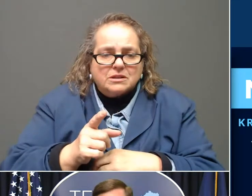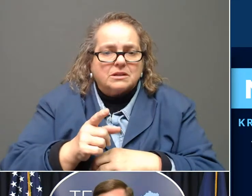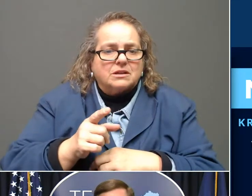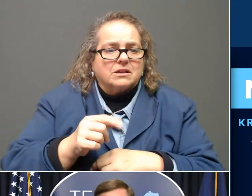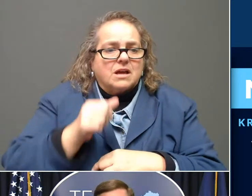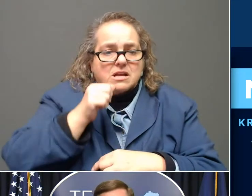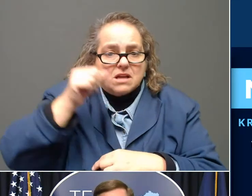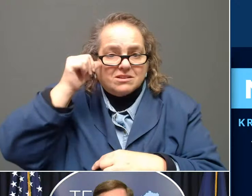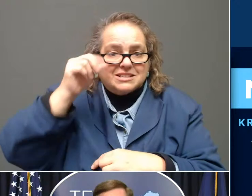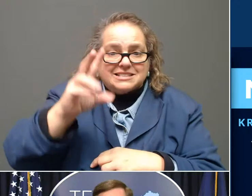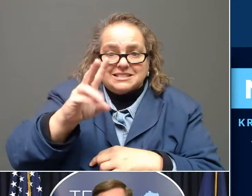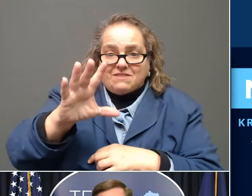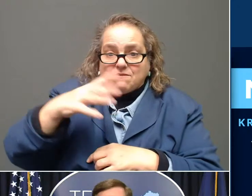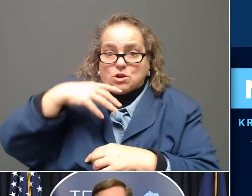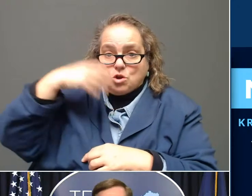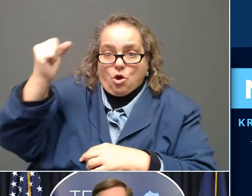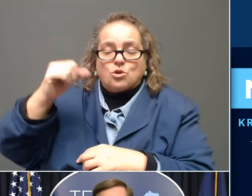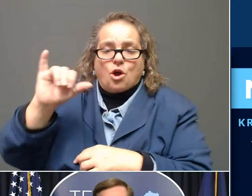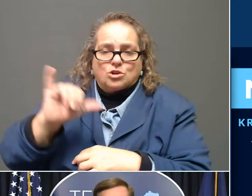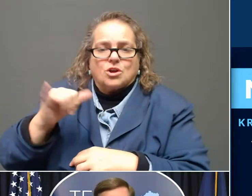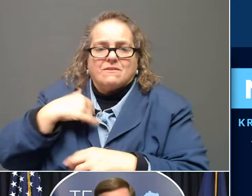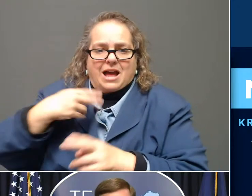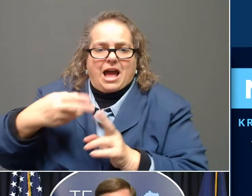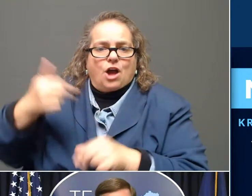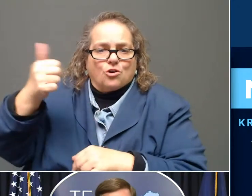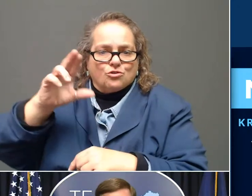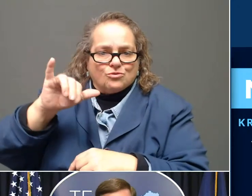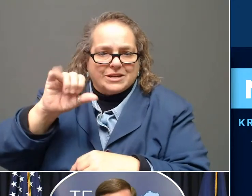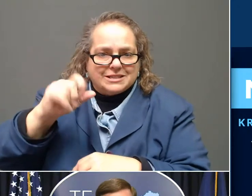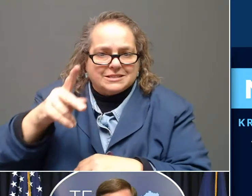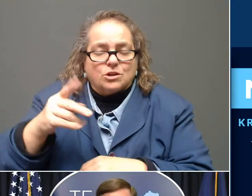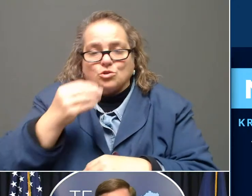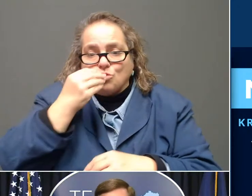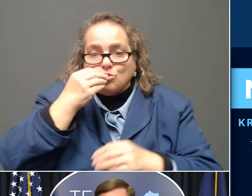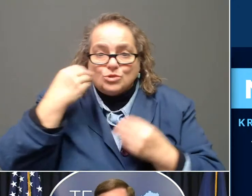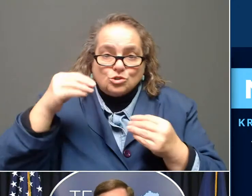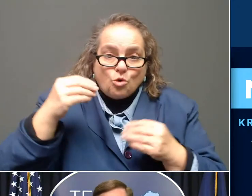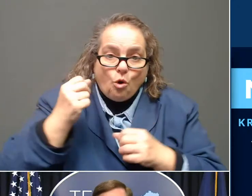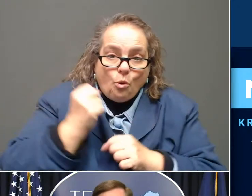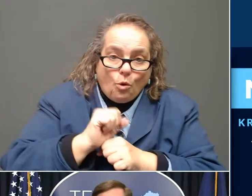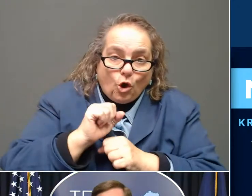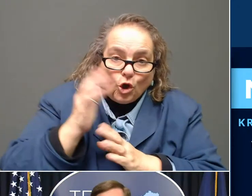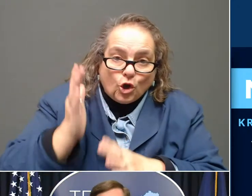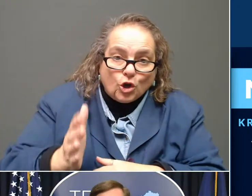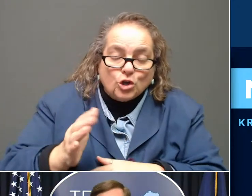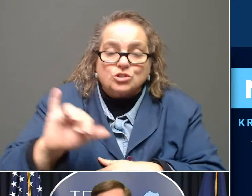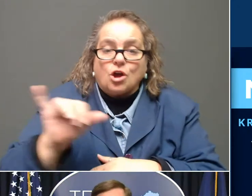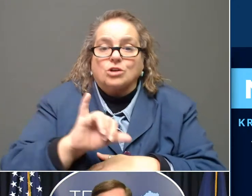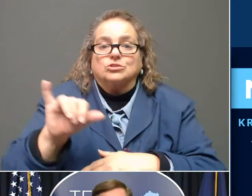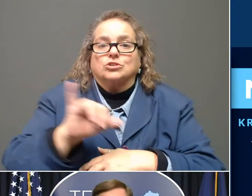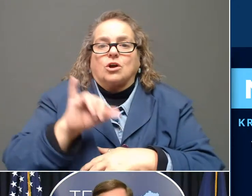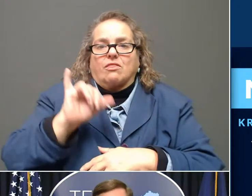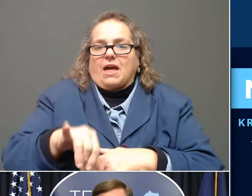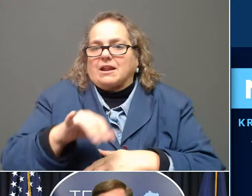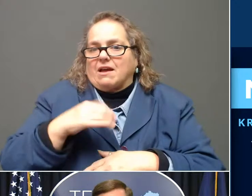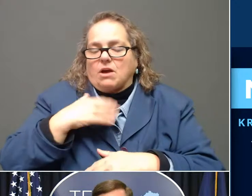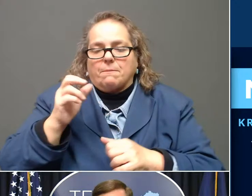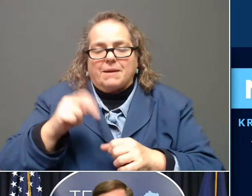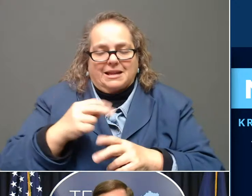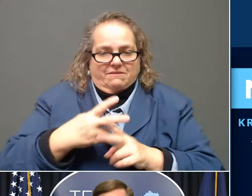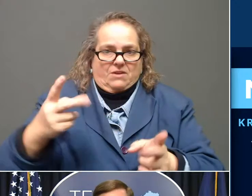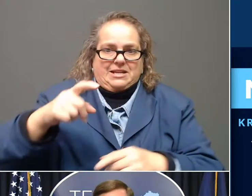risk groups, and we're working as fast as we can to get through them. We haven't yet set